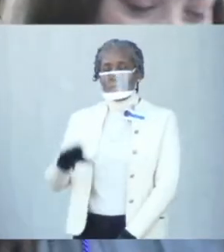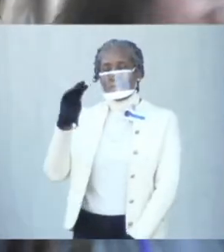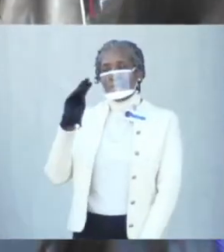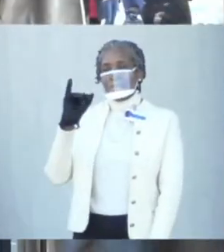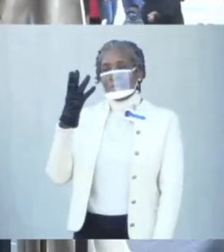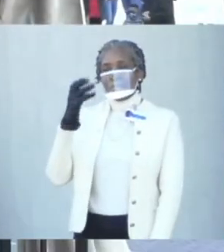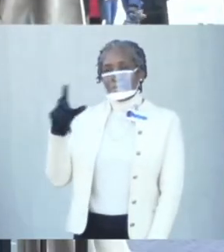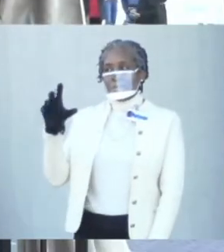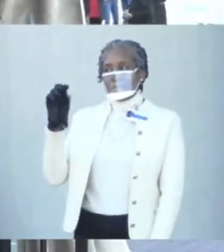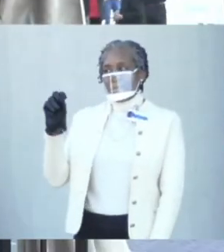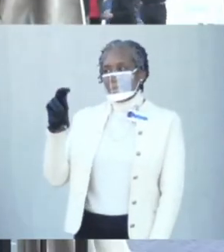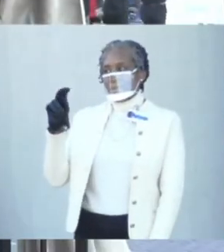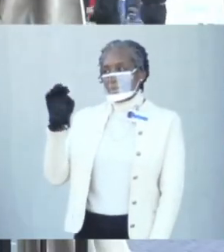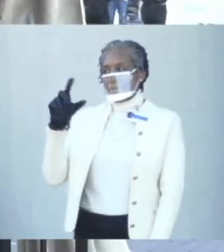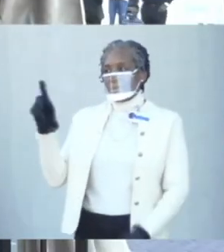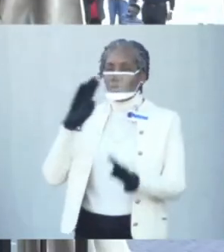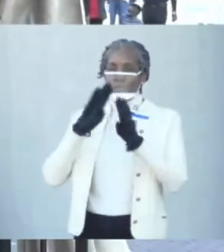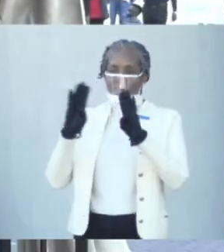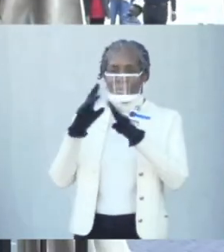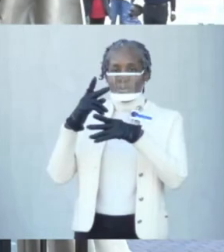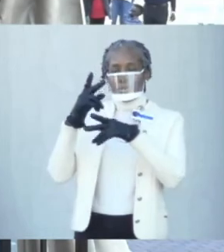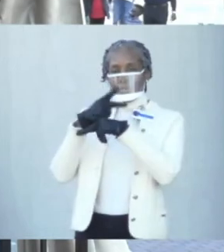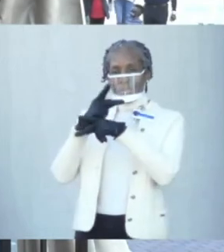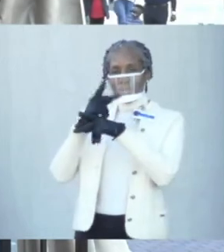Michael O'Neill, Broadcasting and Production Technology.